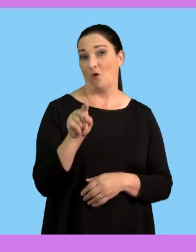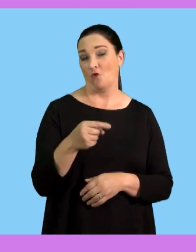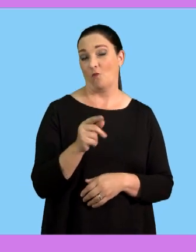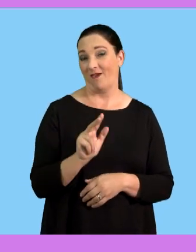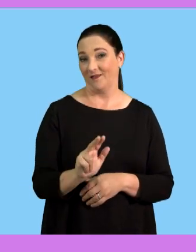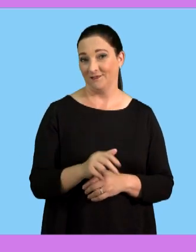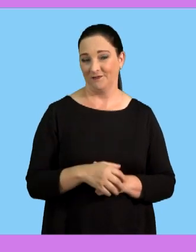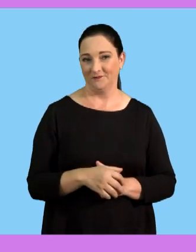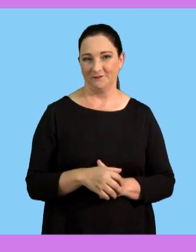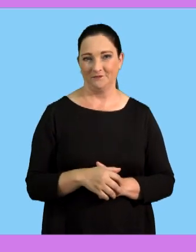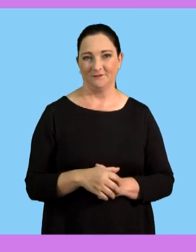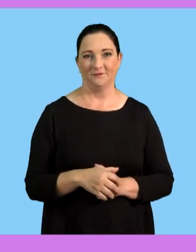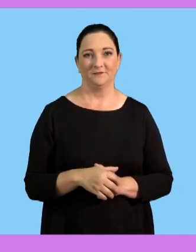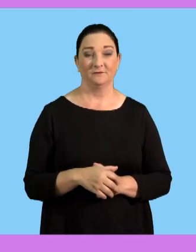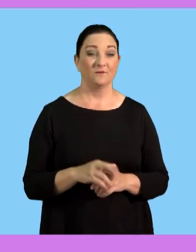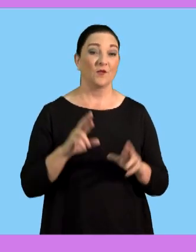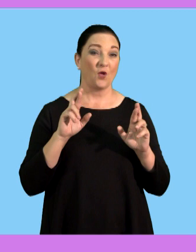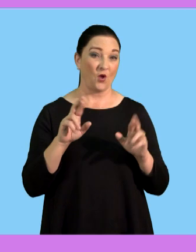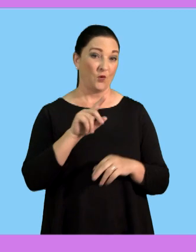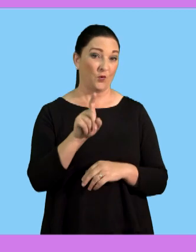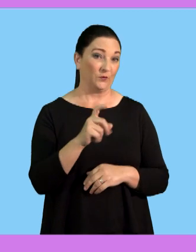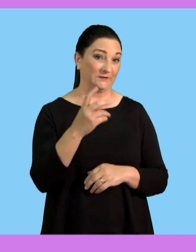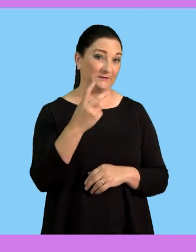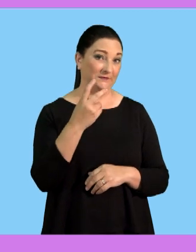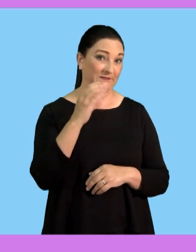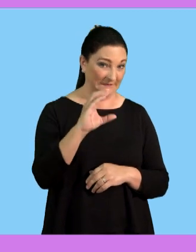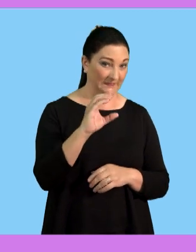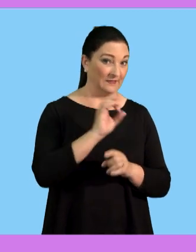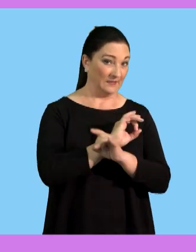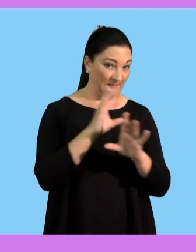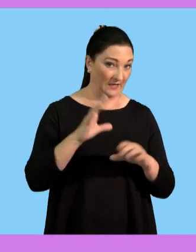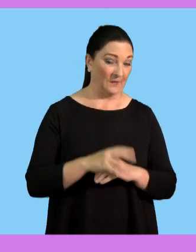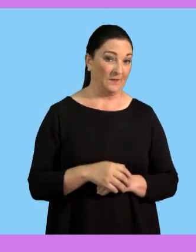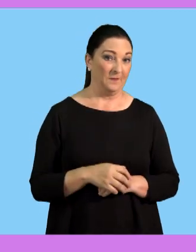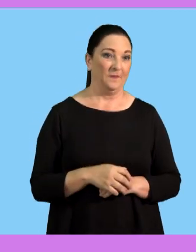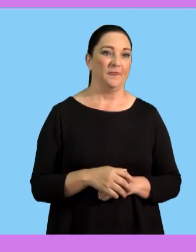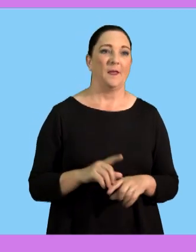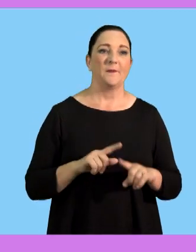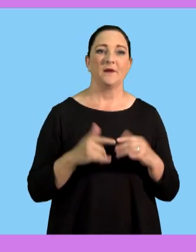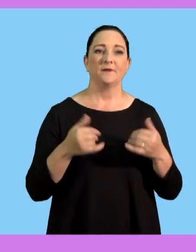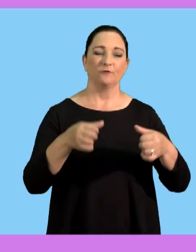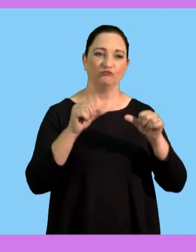answer of 1 over 8. Okay, I hope question C is also clear to you.